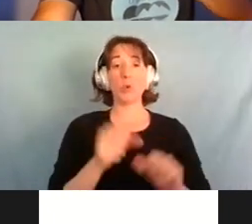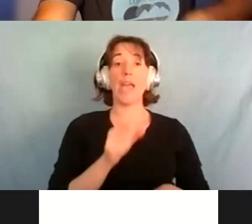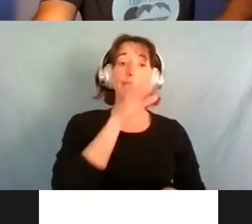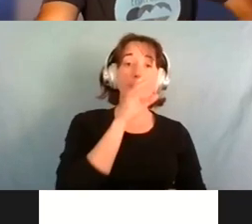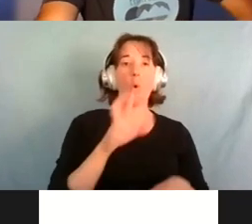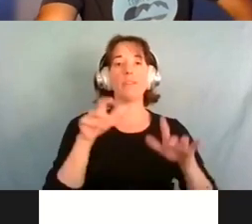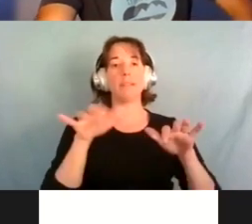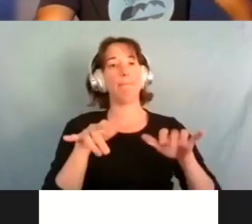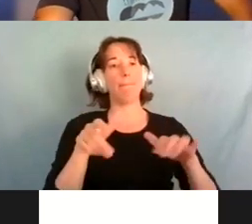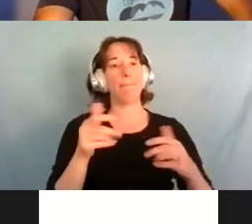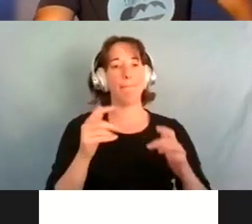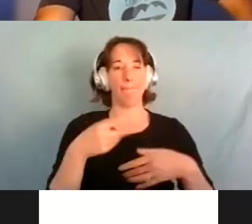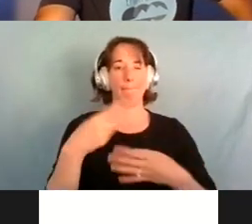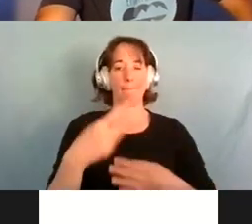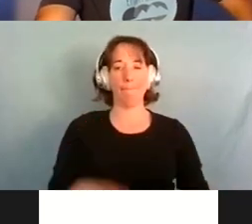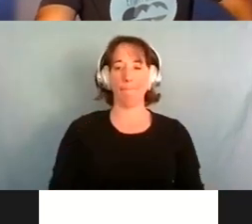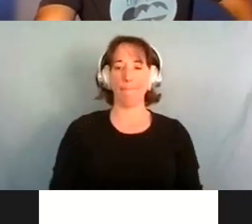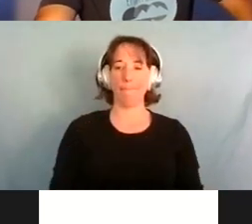chat.